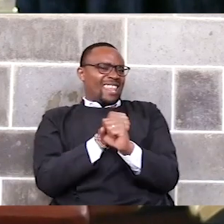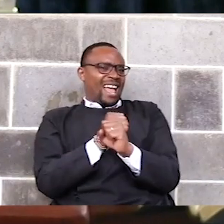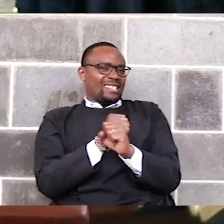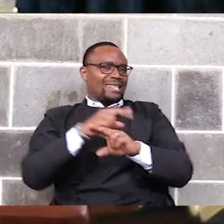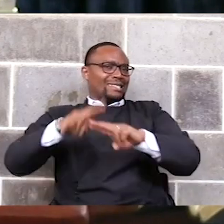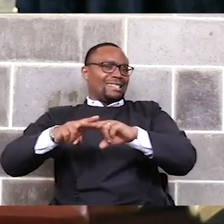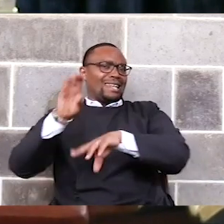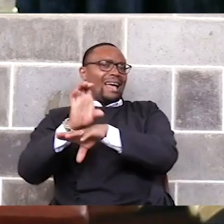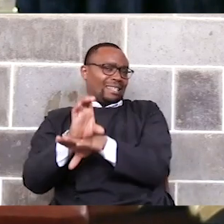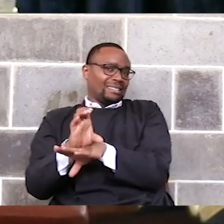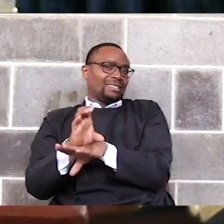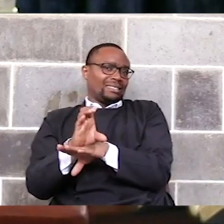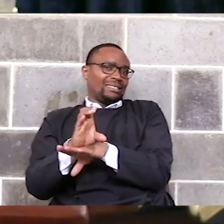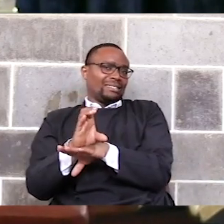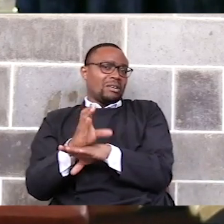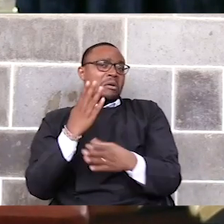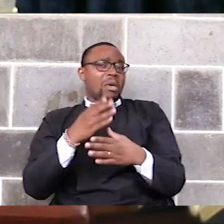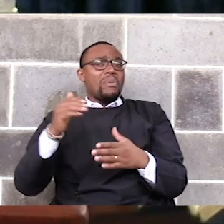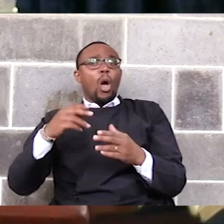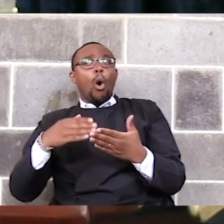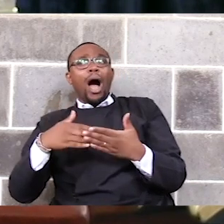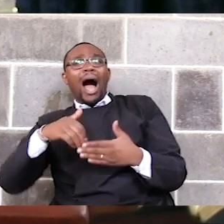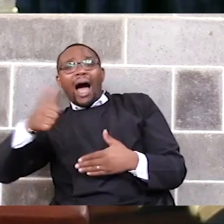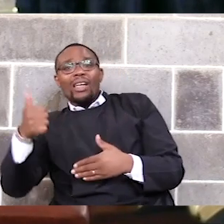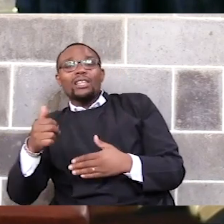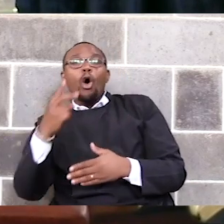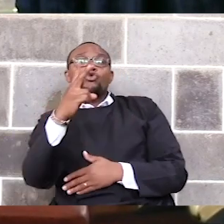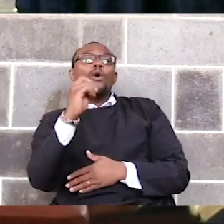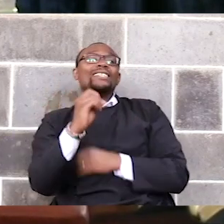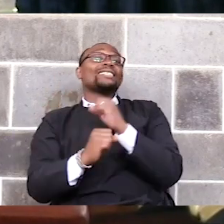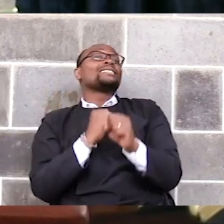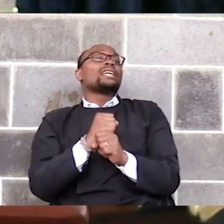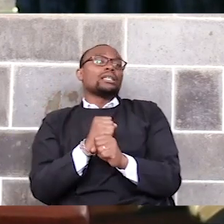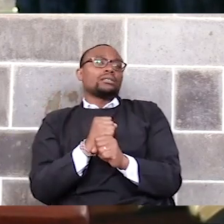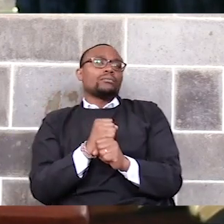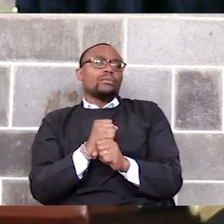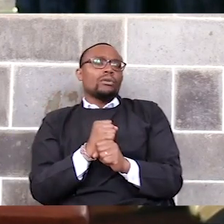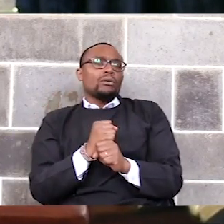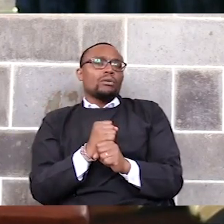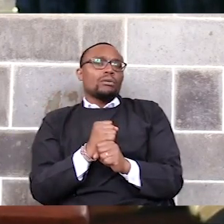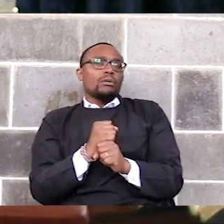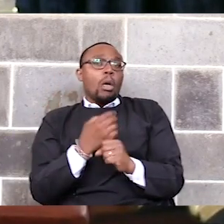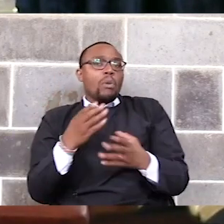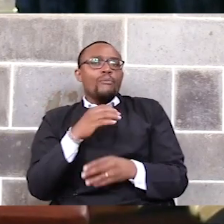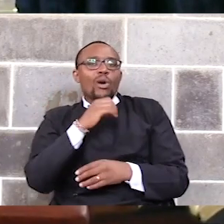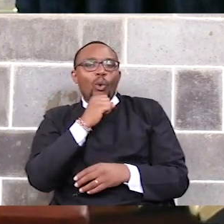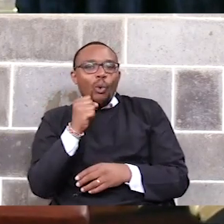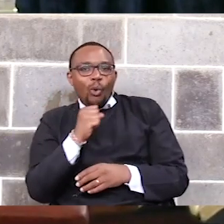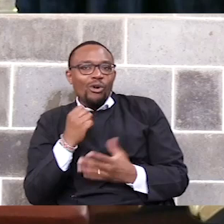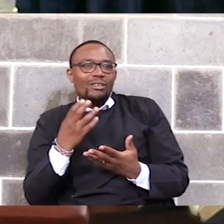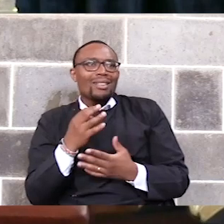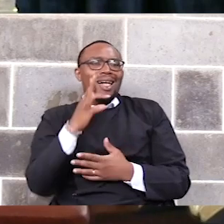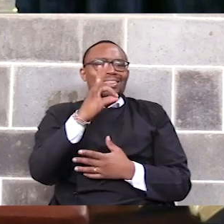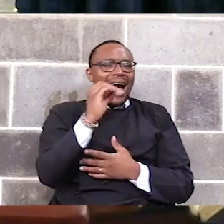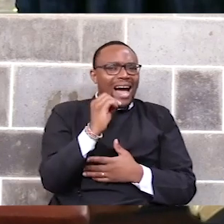church. If you are a youth, probably for 20 years you've been seated in church. If you're a young adult, probably for